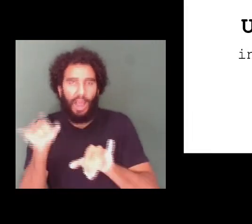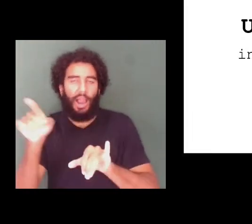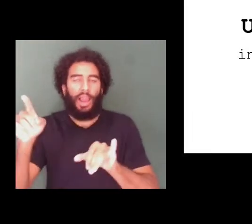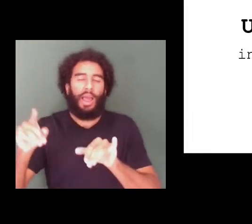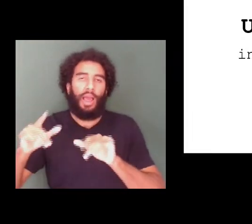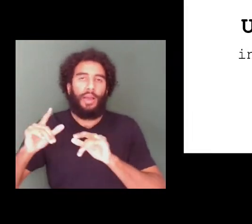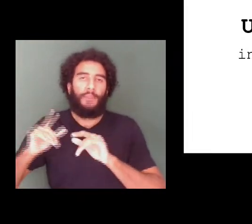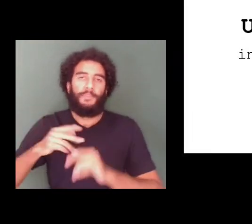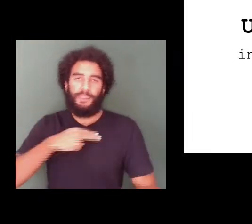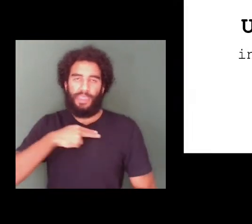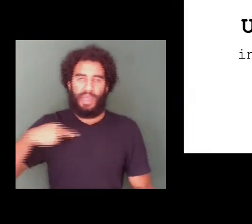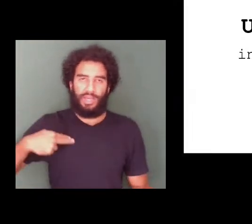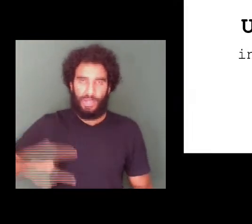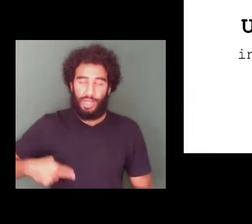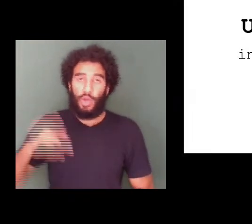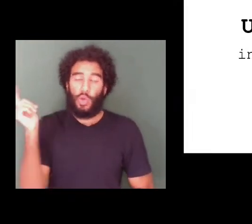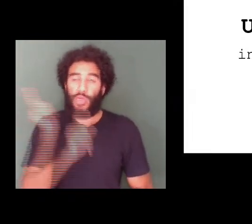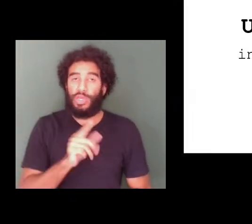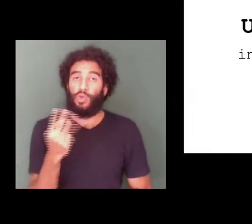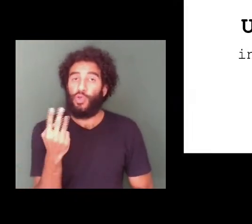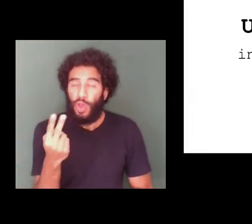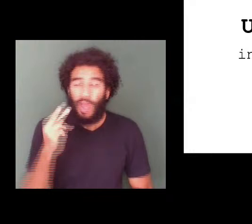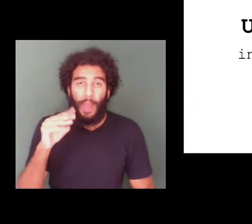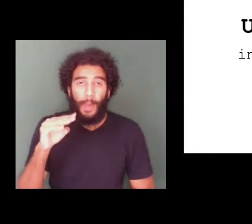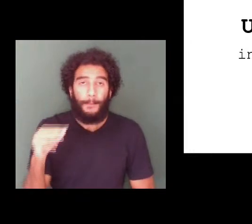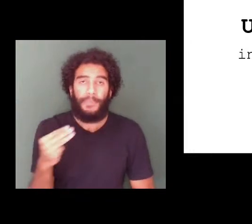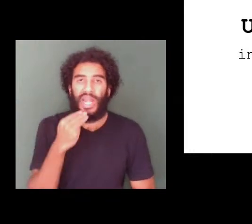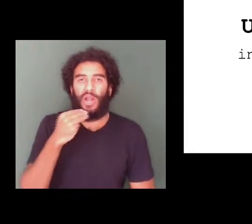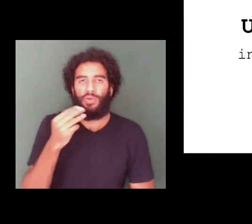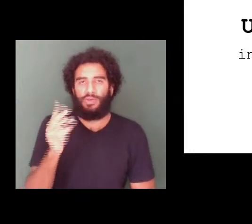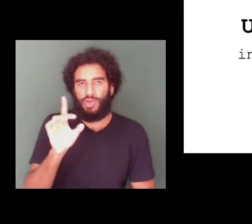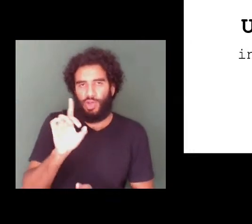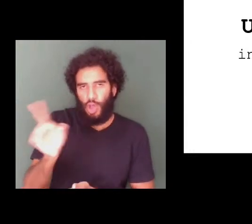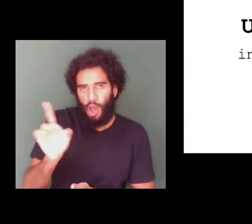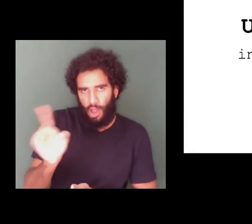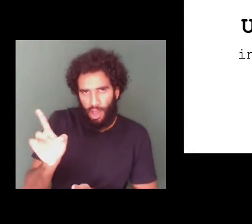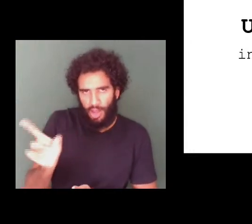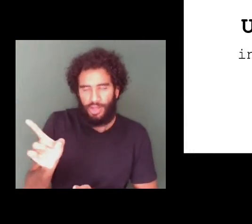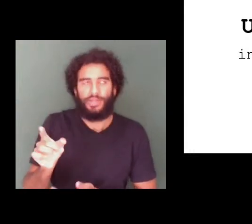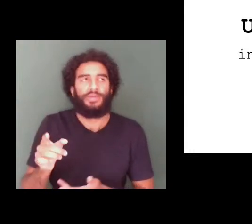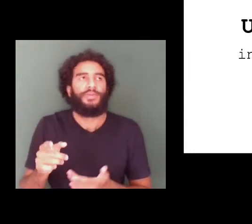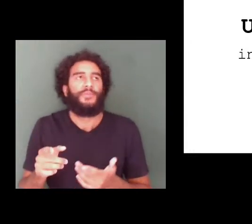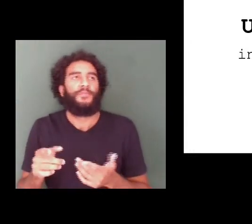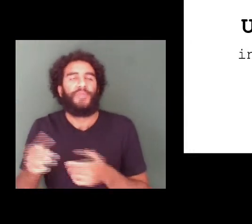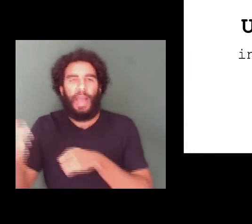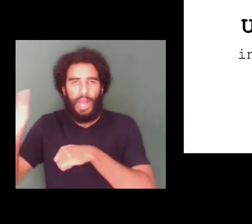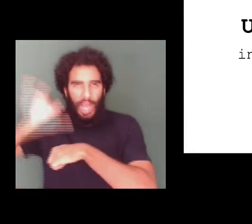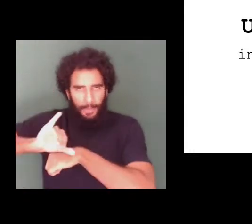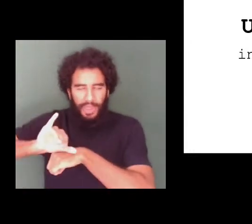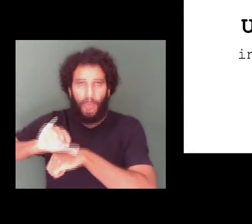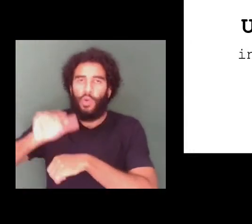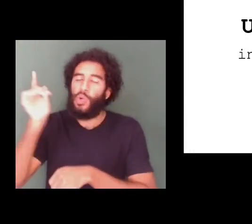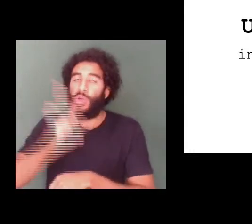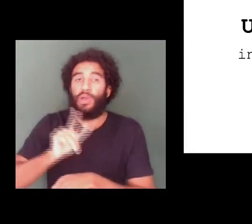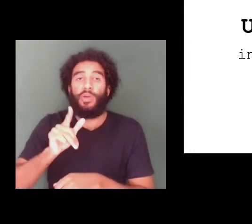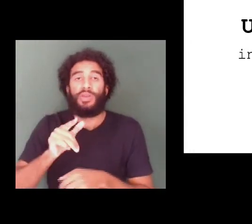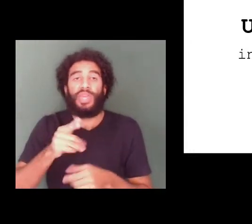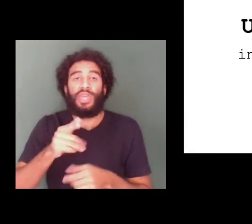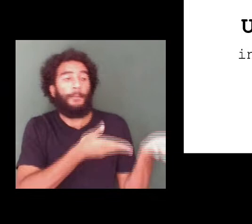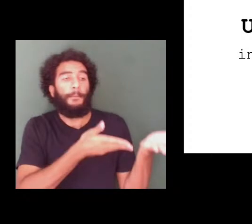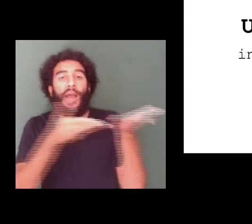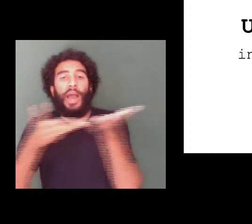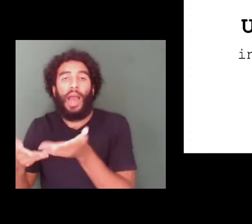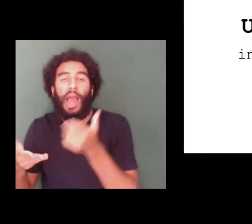campaign in Hong Kong with an app that just invited mothers to get educational content for children. So it wasn't even talking